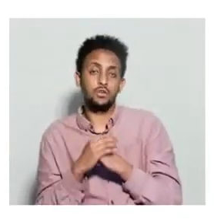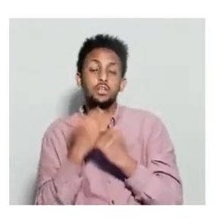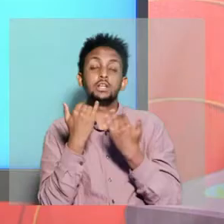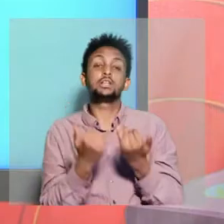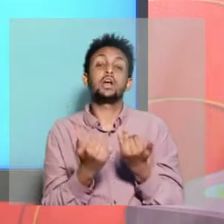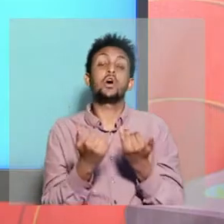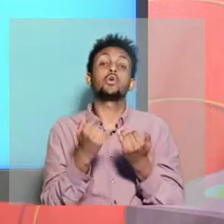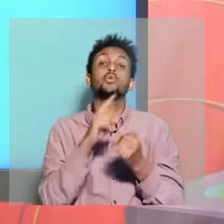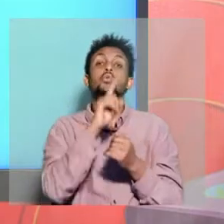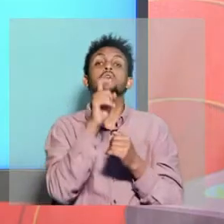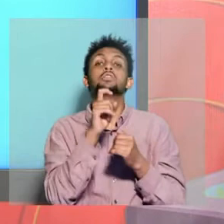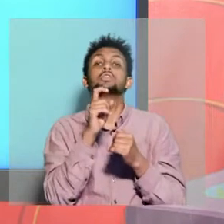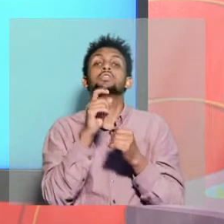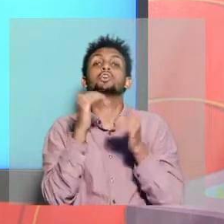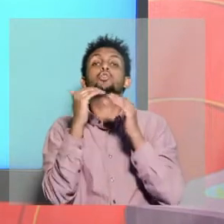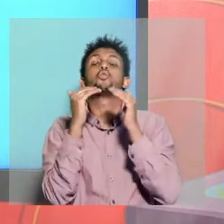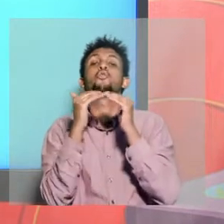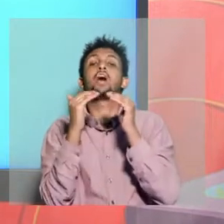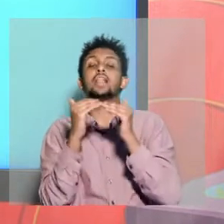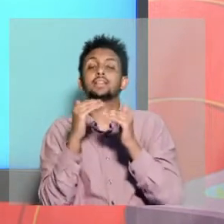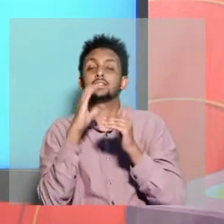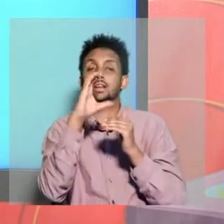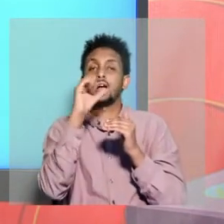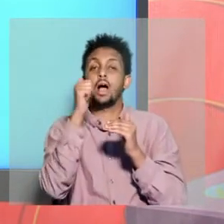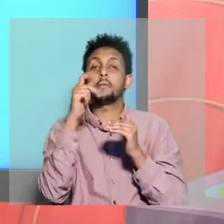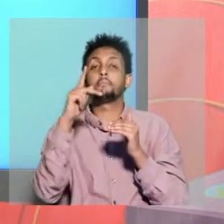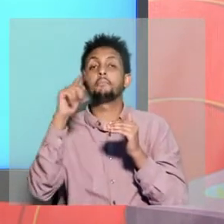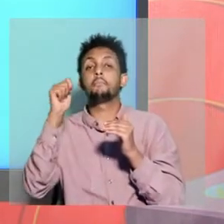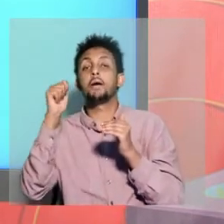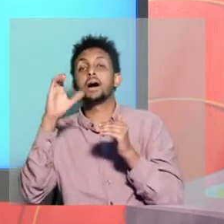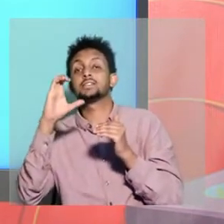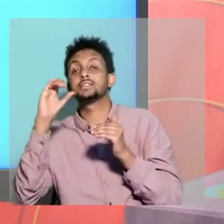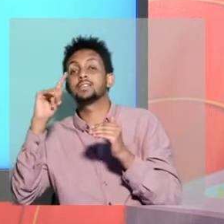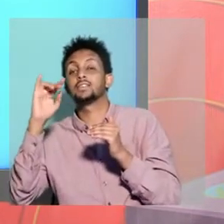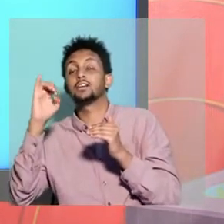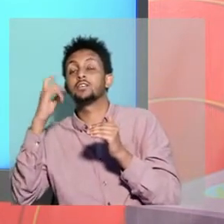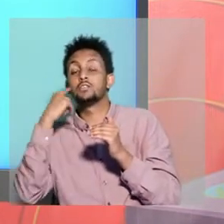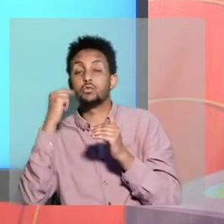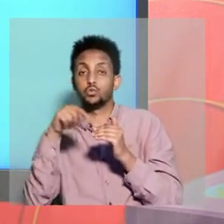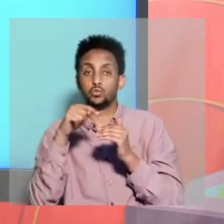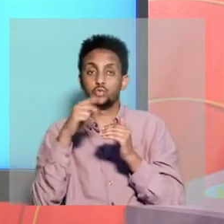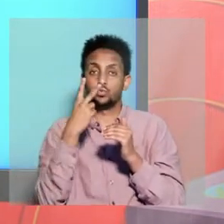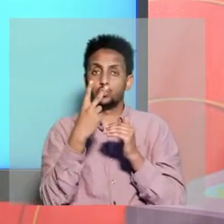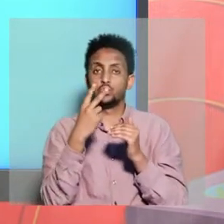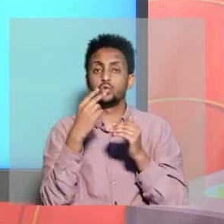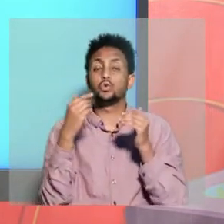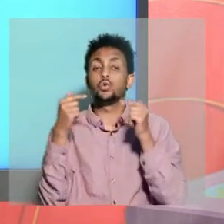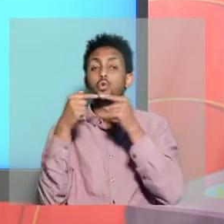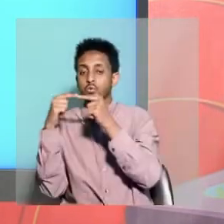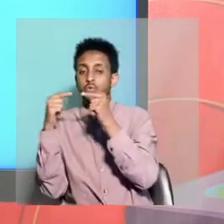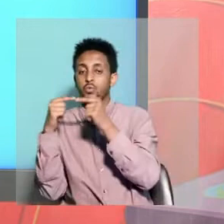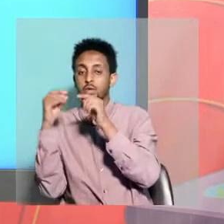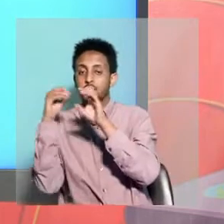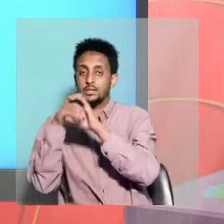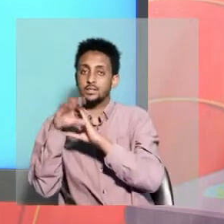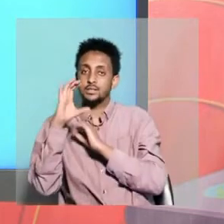is, what is the equivalent capacitance of these two? Well, for 2 capacitors connected